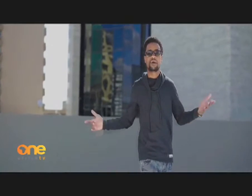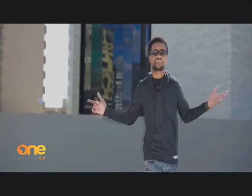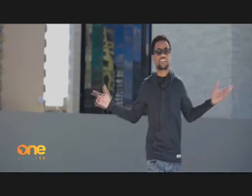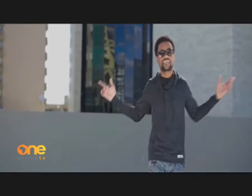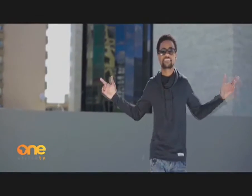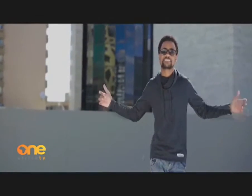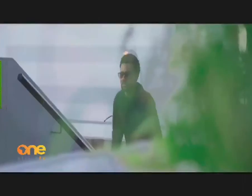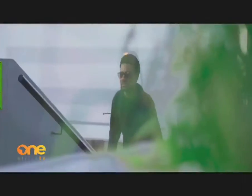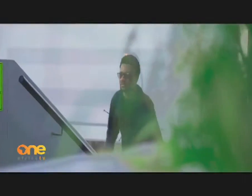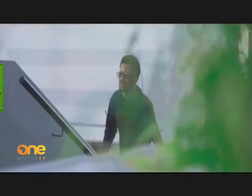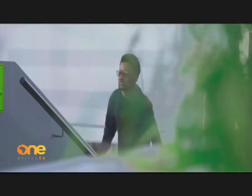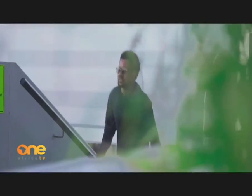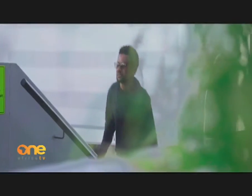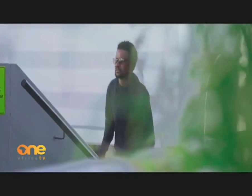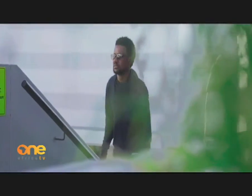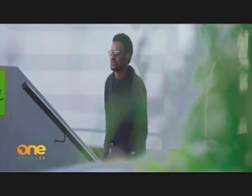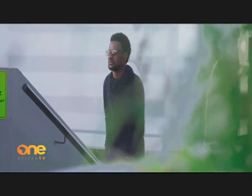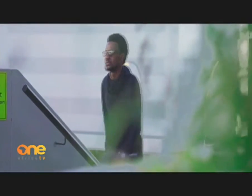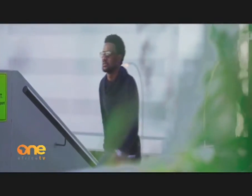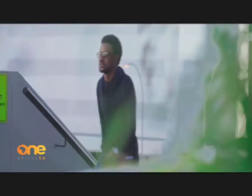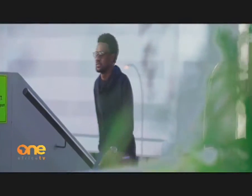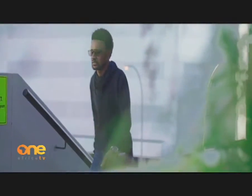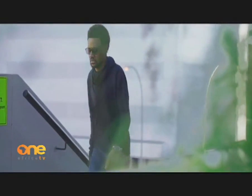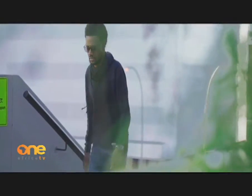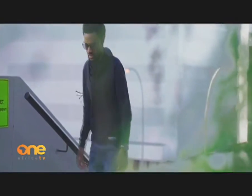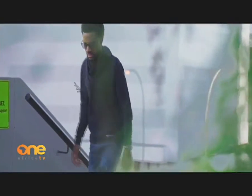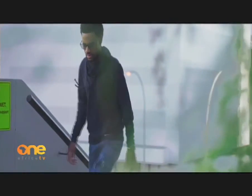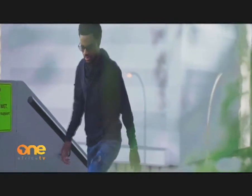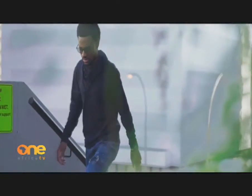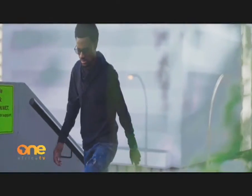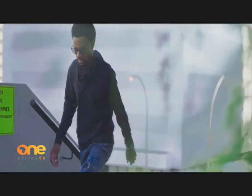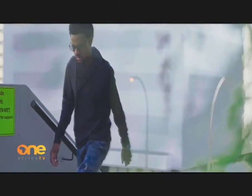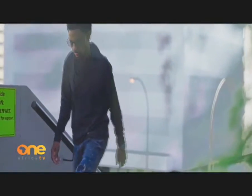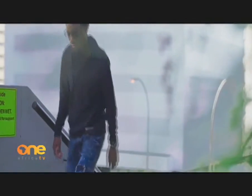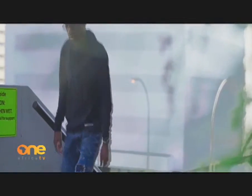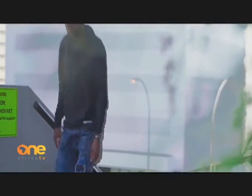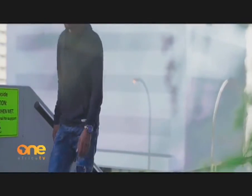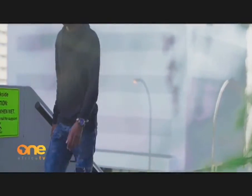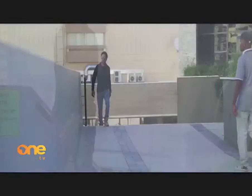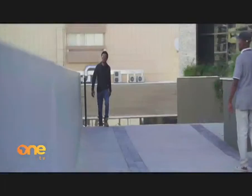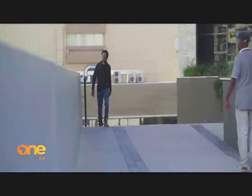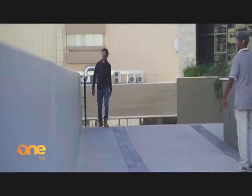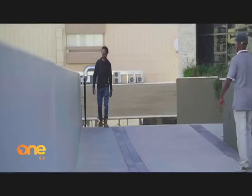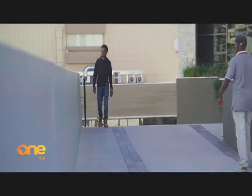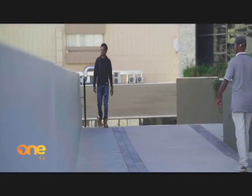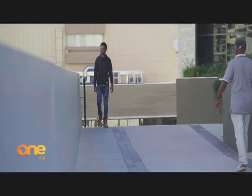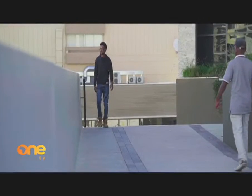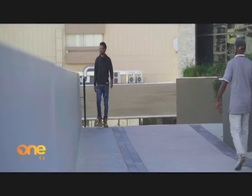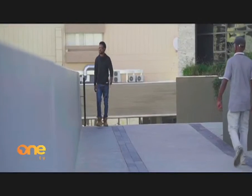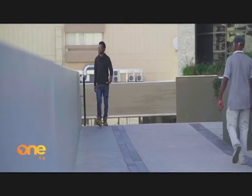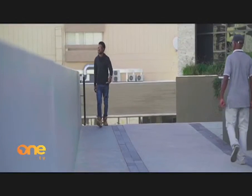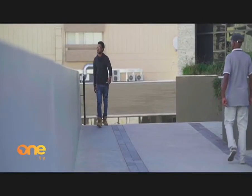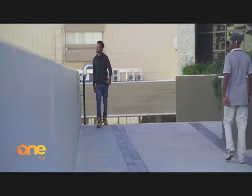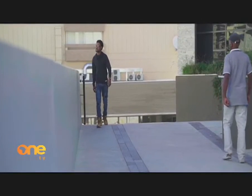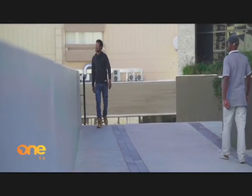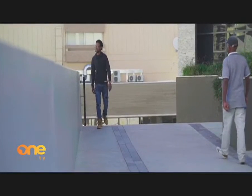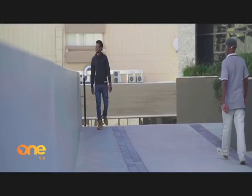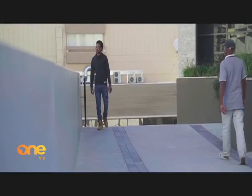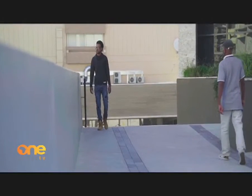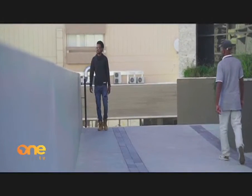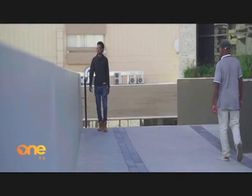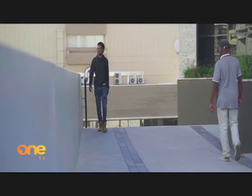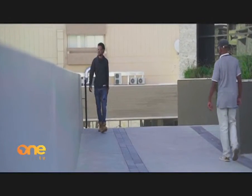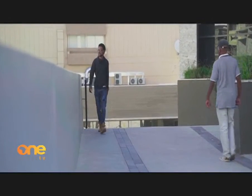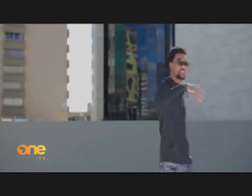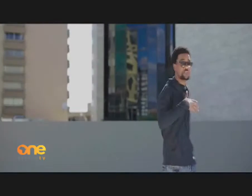the motherless. You're gonna lead me to my promised land. You're gonna lead me to the holy place. You're gonna lead me to my